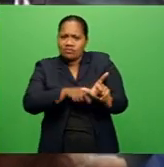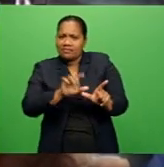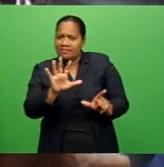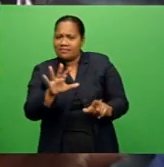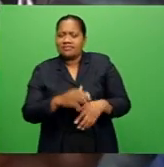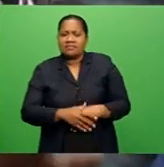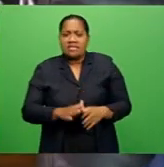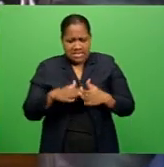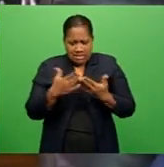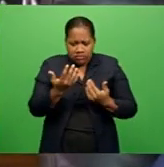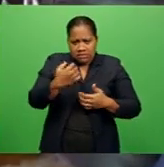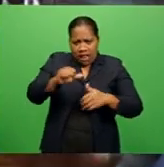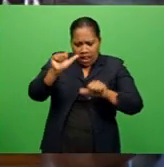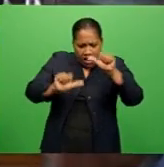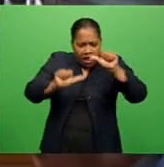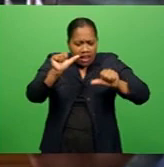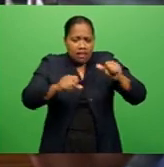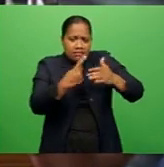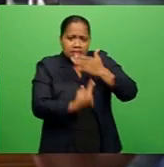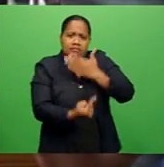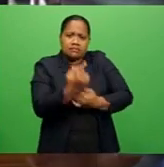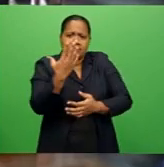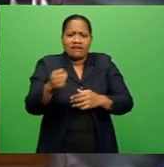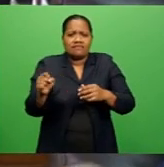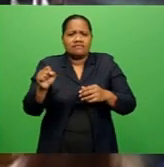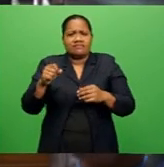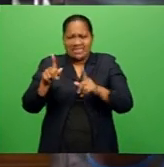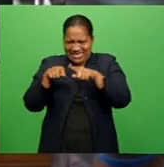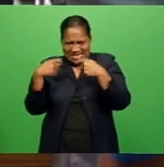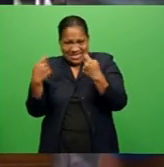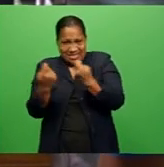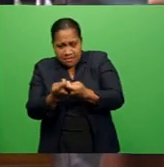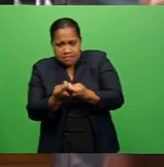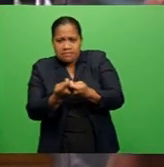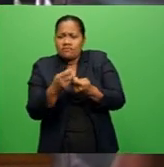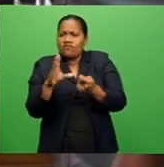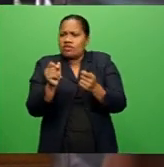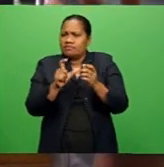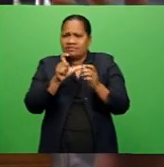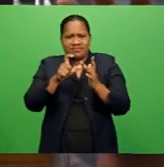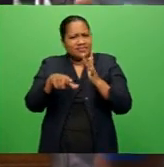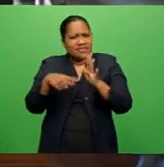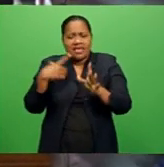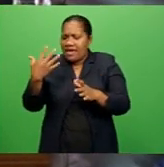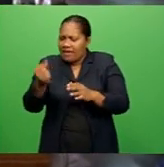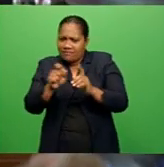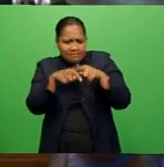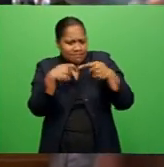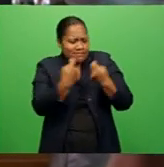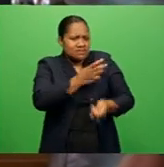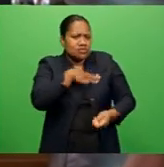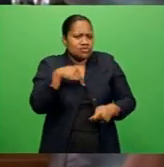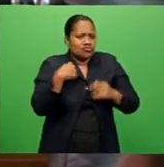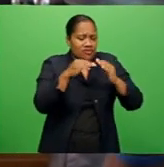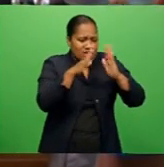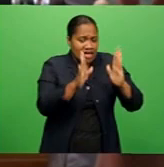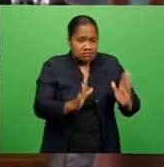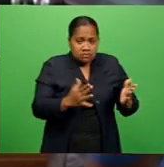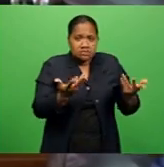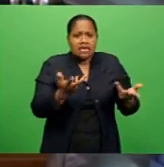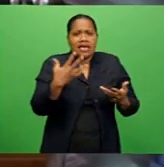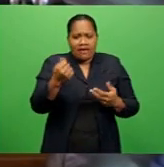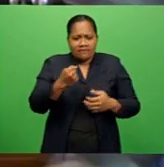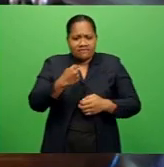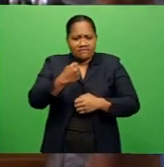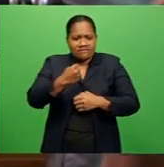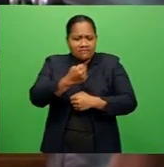still ongoing. We have the team from CIU, we have the team from Ministry of Housing, we have the Army